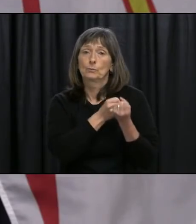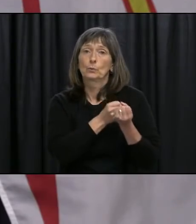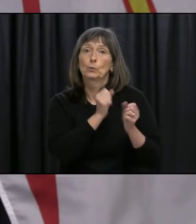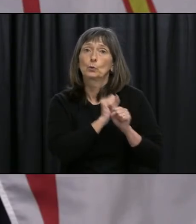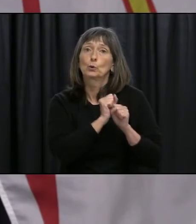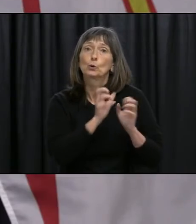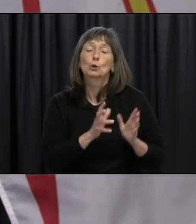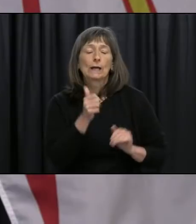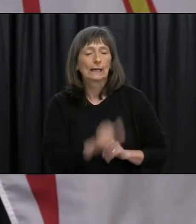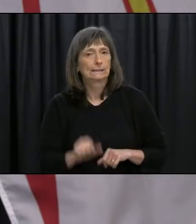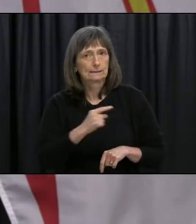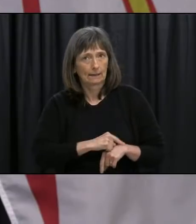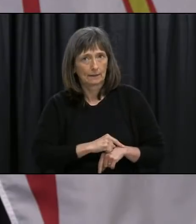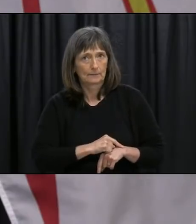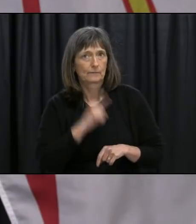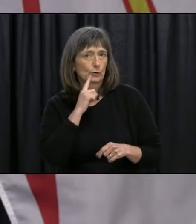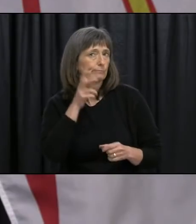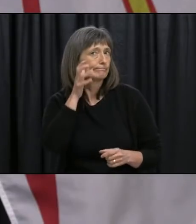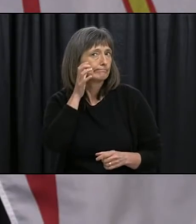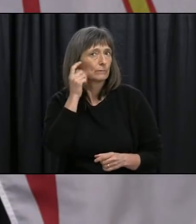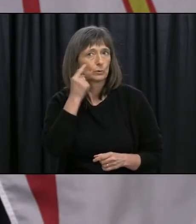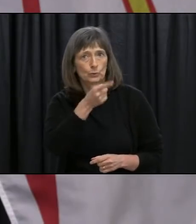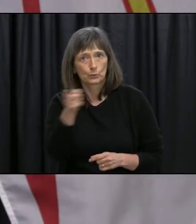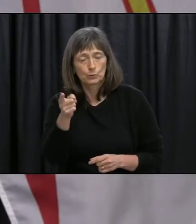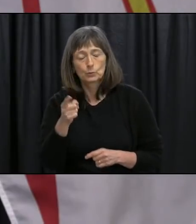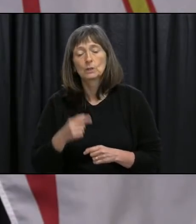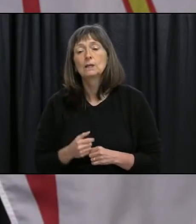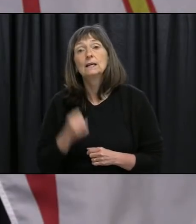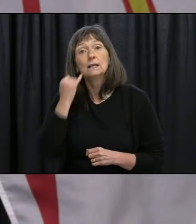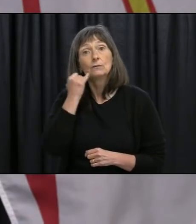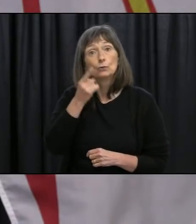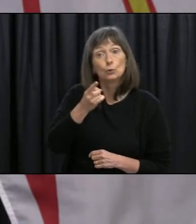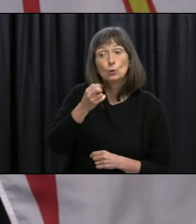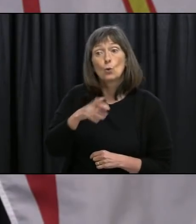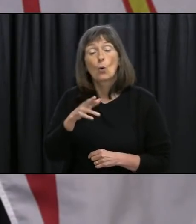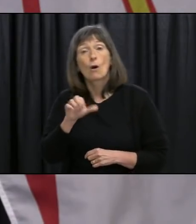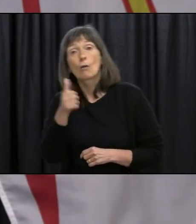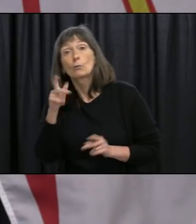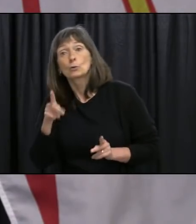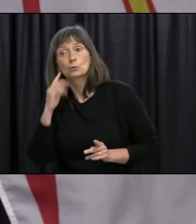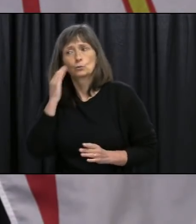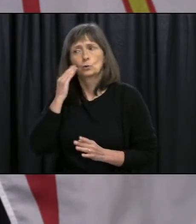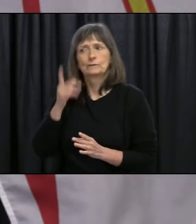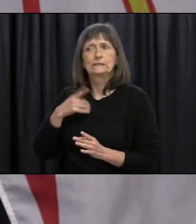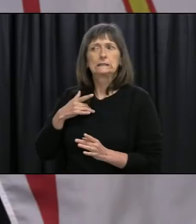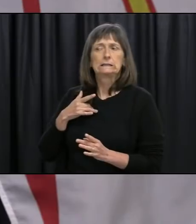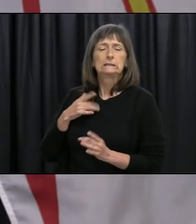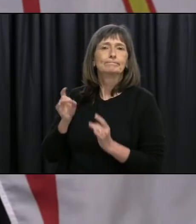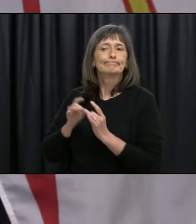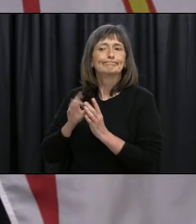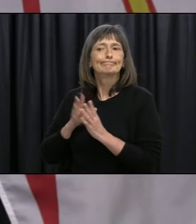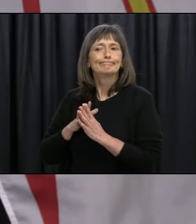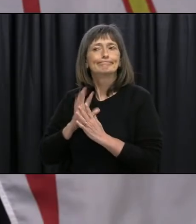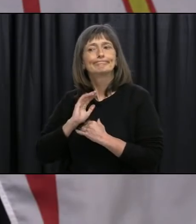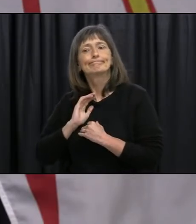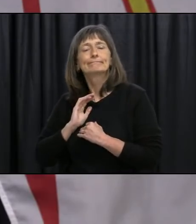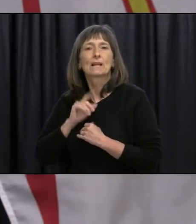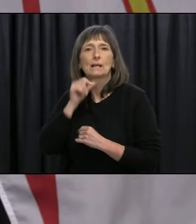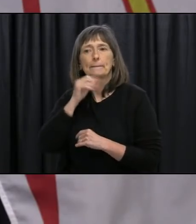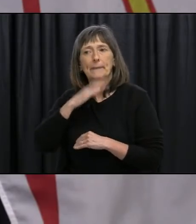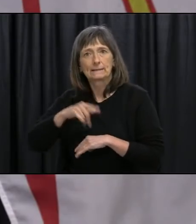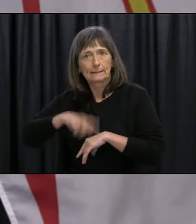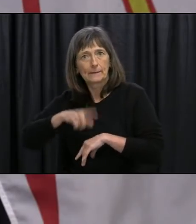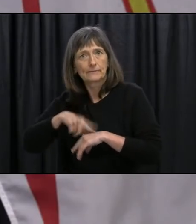listen. If you or someone you know are experiencing a mental health crisis, please call the Provincial Mental Health Crisis Line